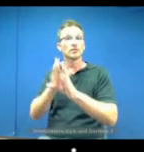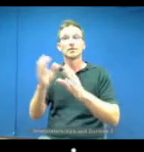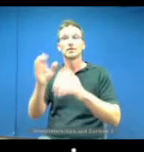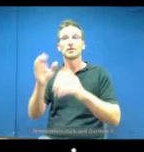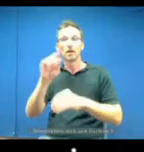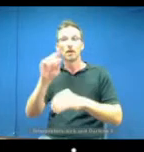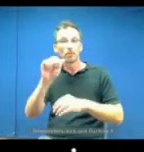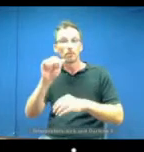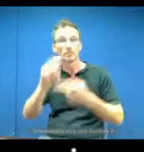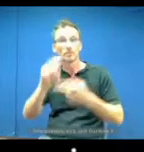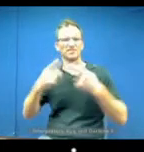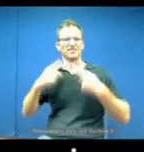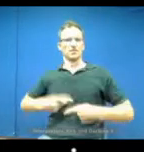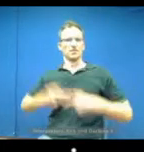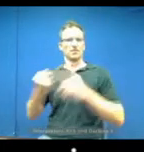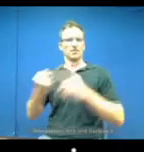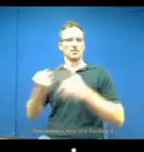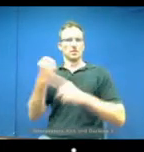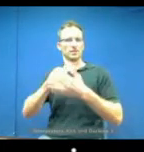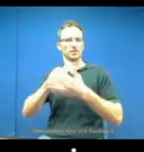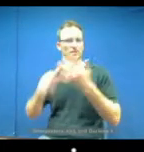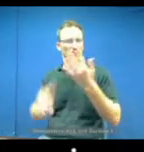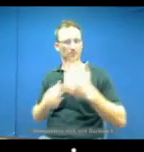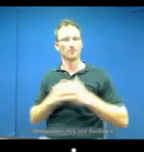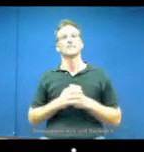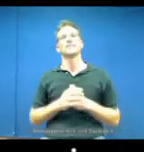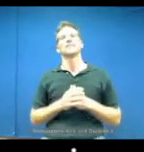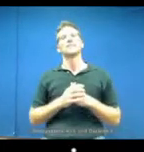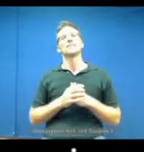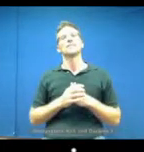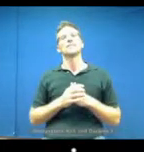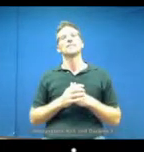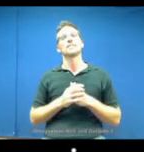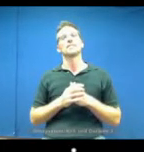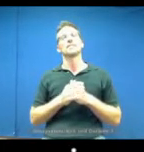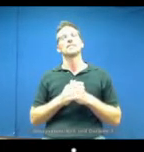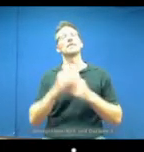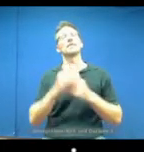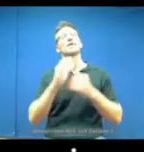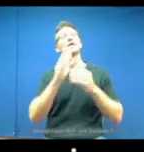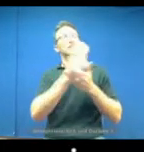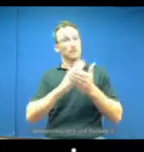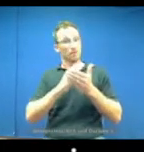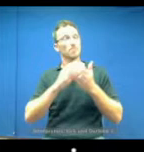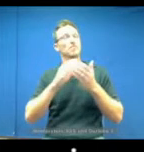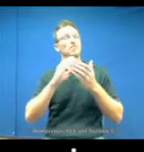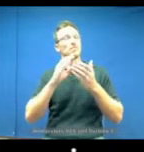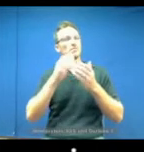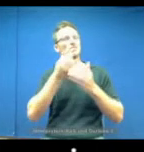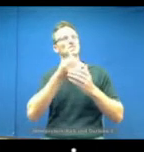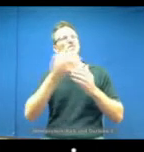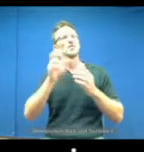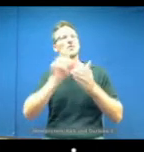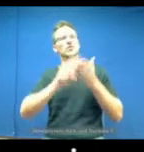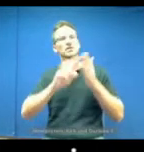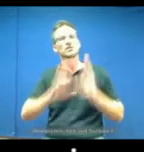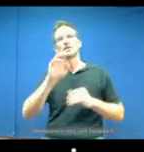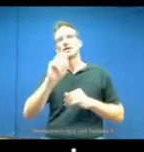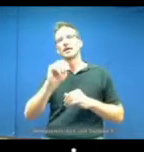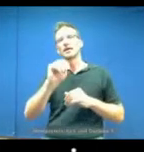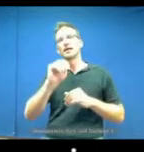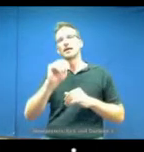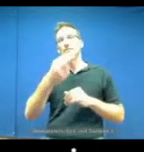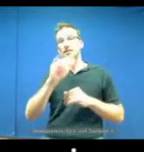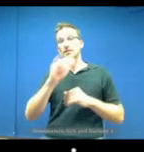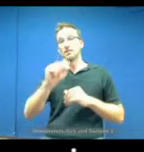Some people have suggested, in particular MHIT, which is the Mental Health Interpreter Training